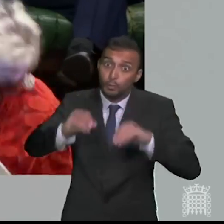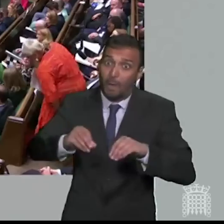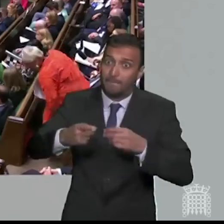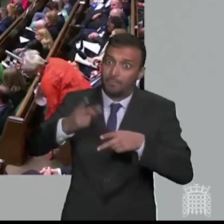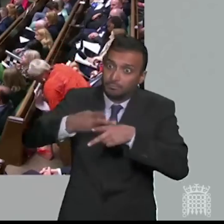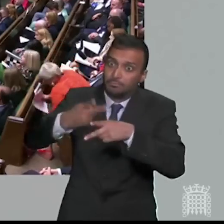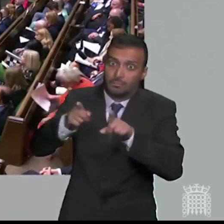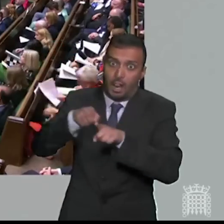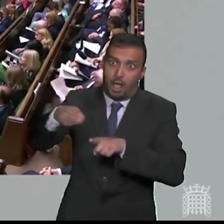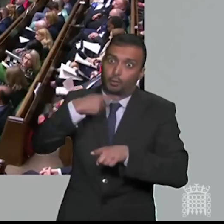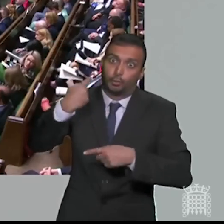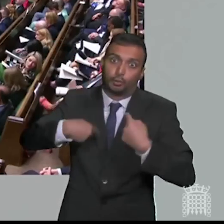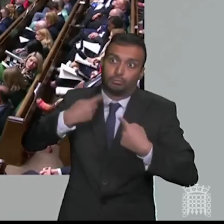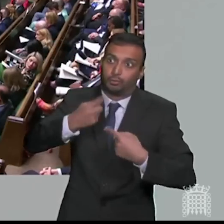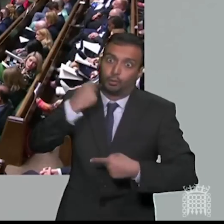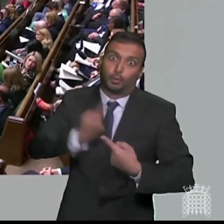suicide?